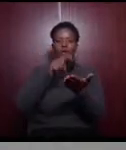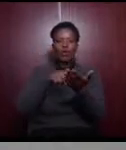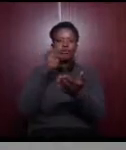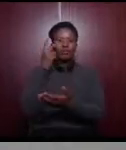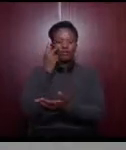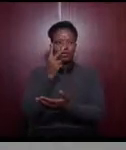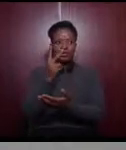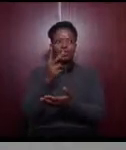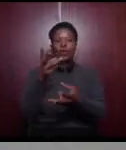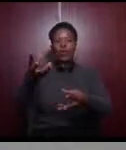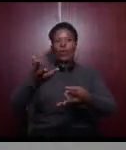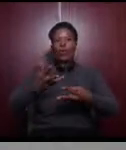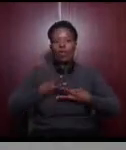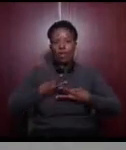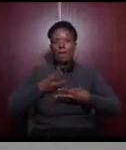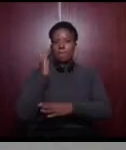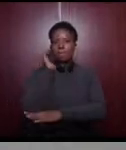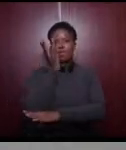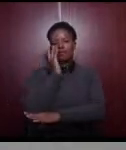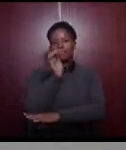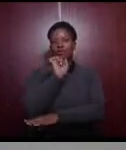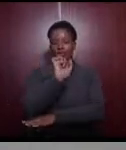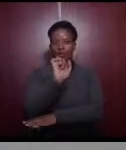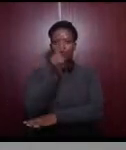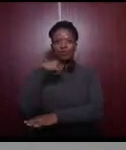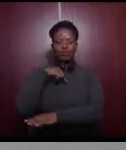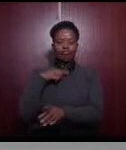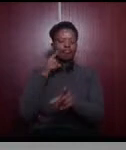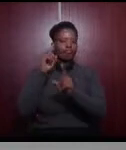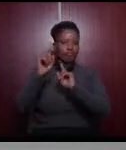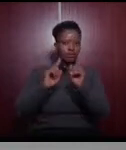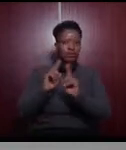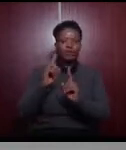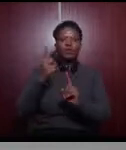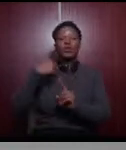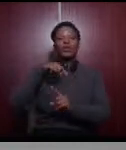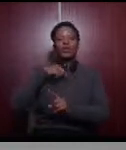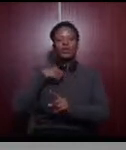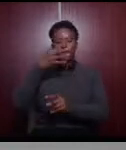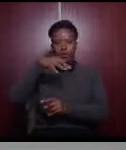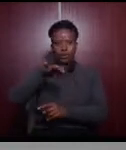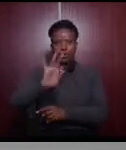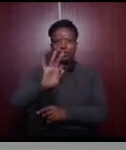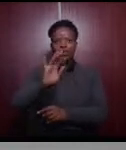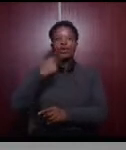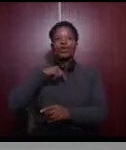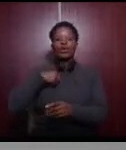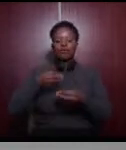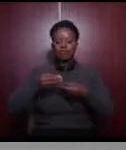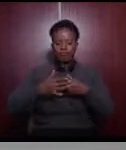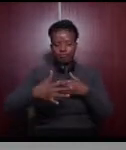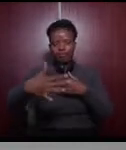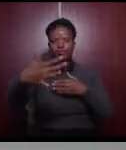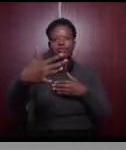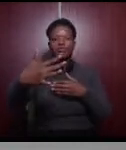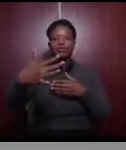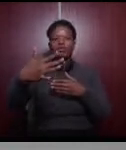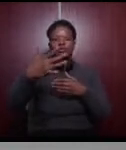the presentation. As you correctly say, we will be further deliberating